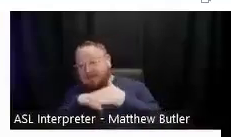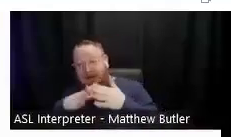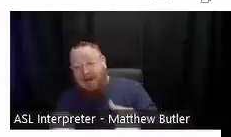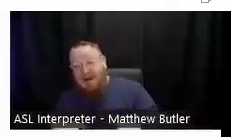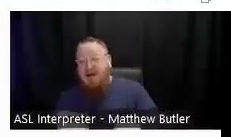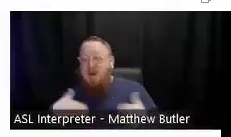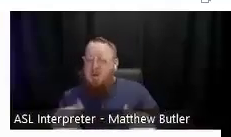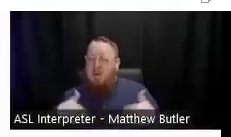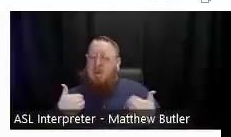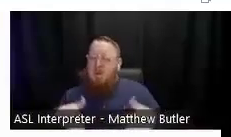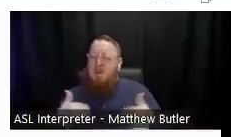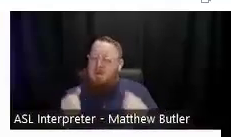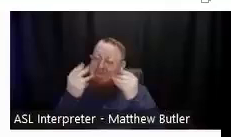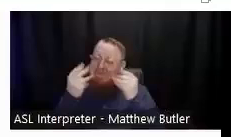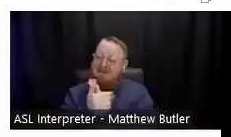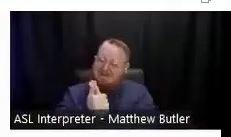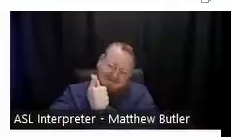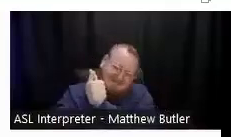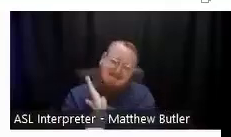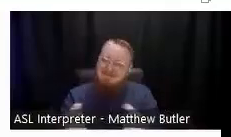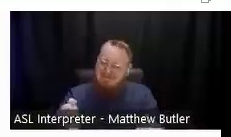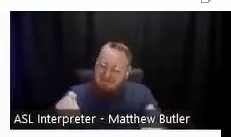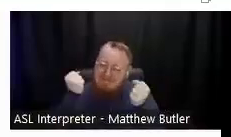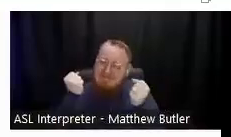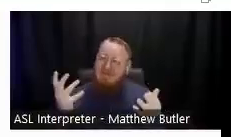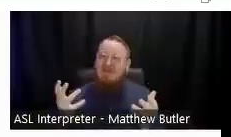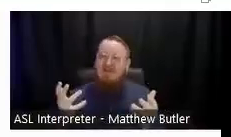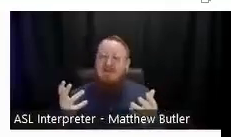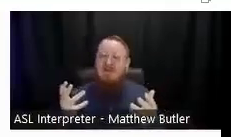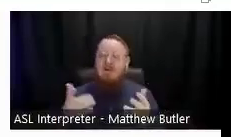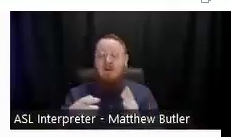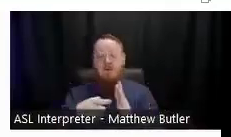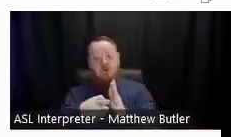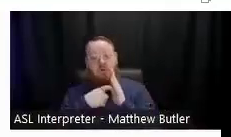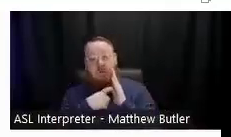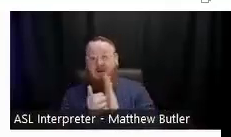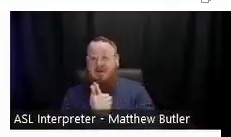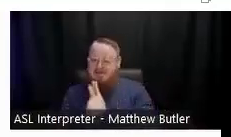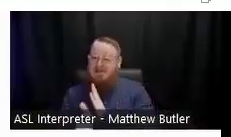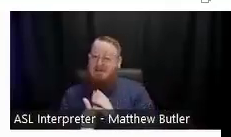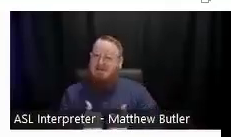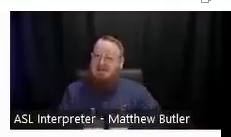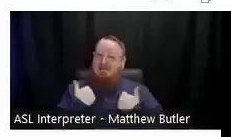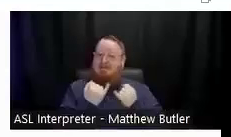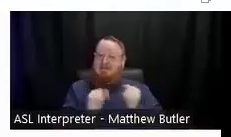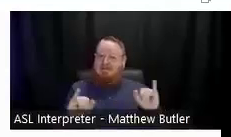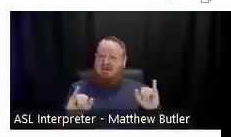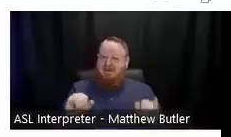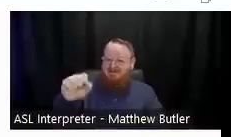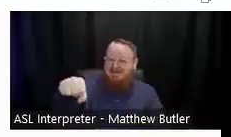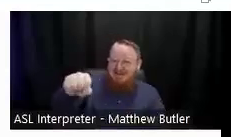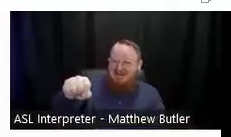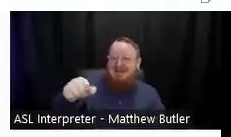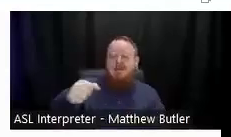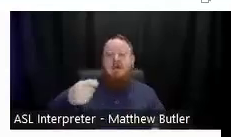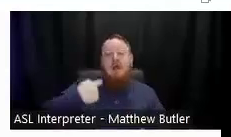are lots of skills. It takes a lot of skill to live independently, and we can teach any of those